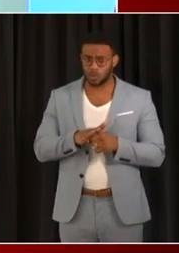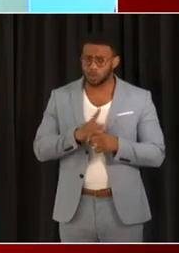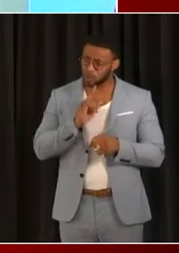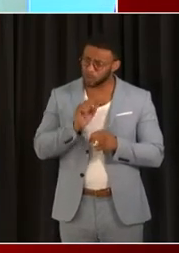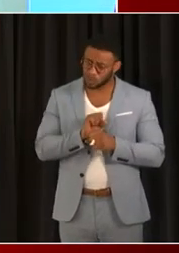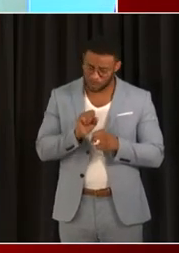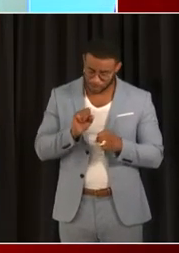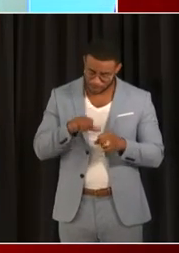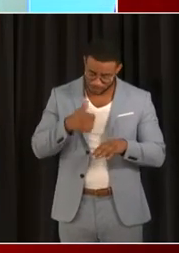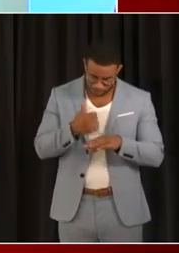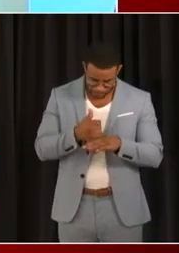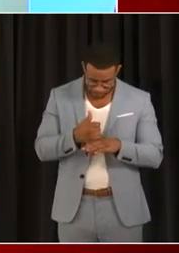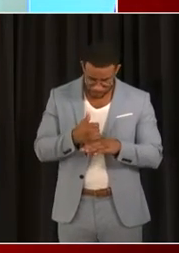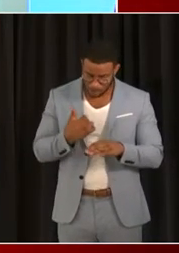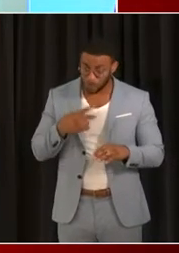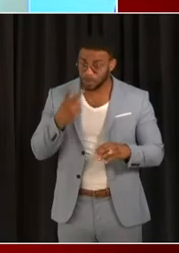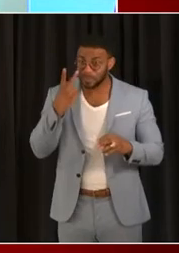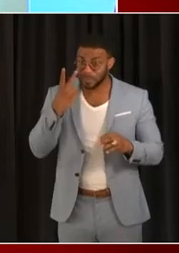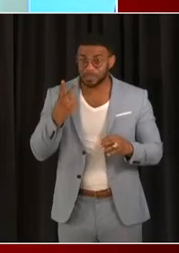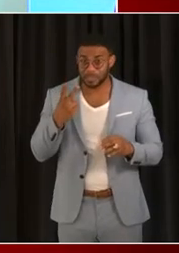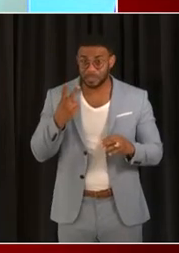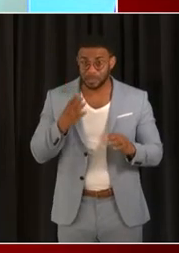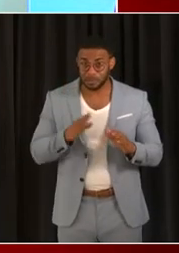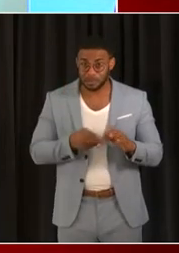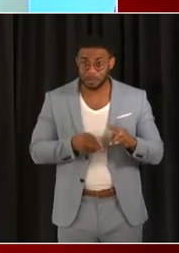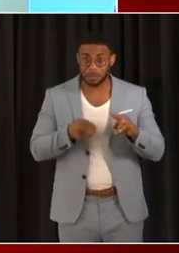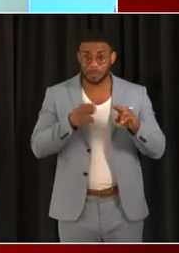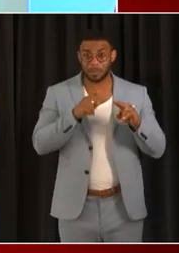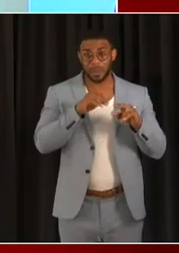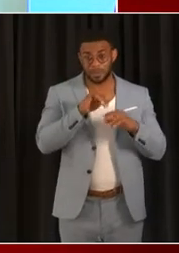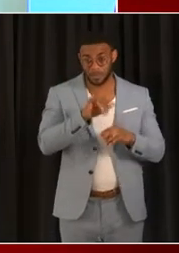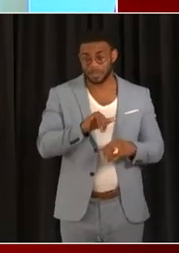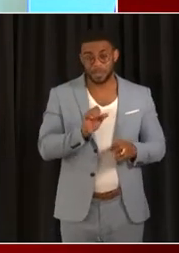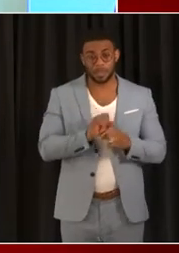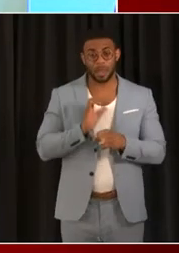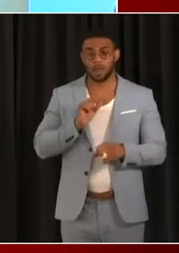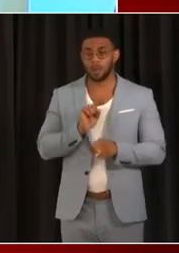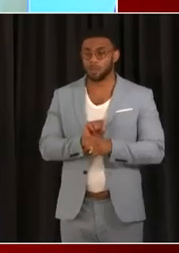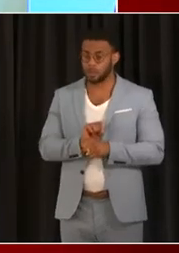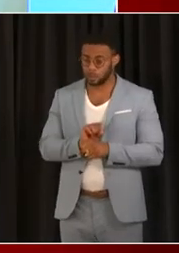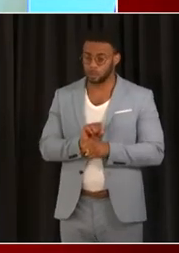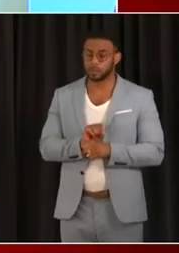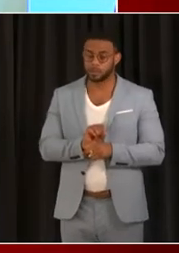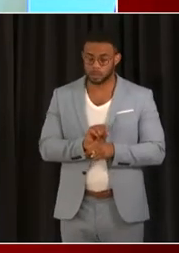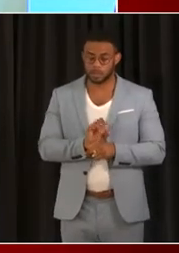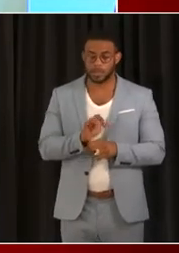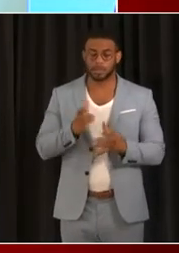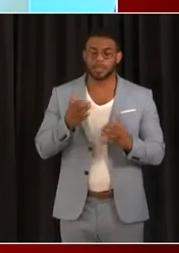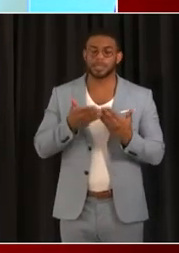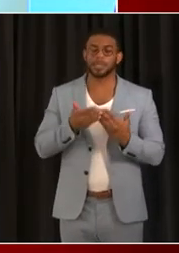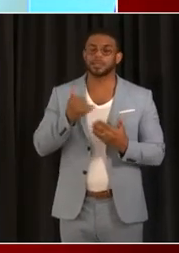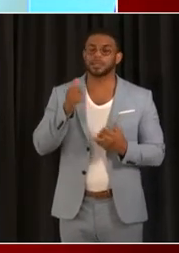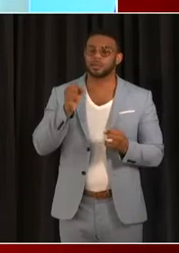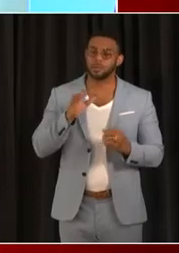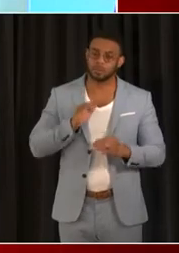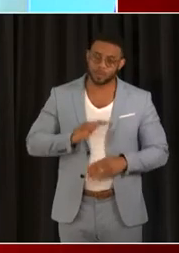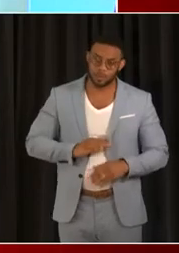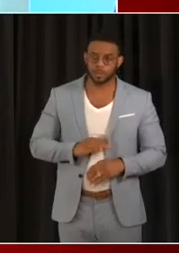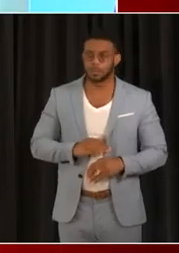COVID really set in, we've seen an uprising of sorts, and it's made our work that much